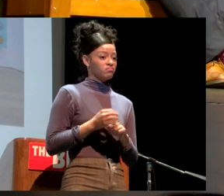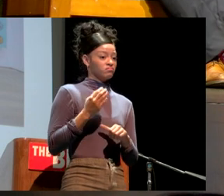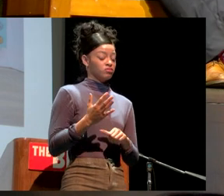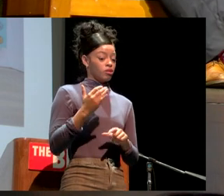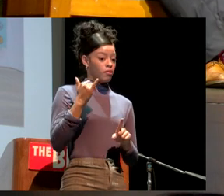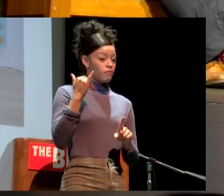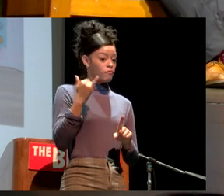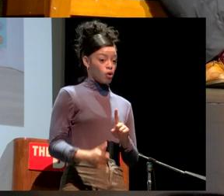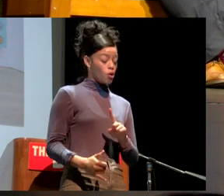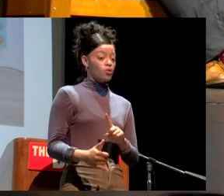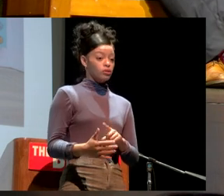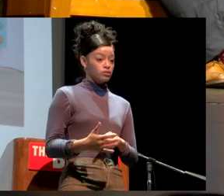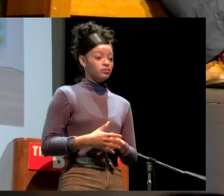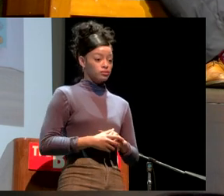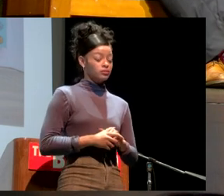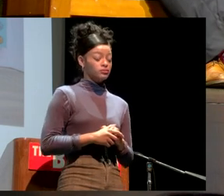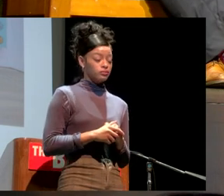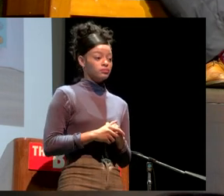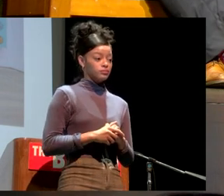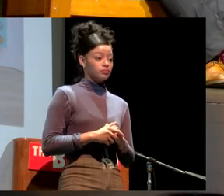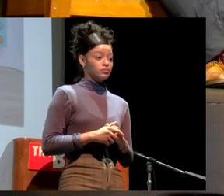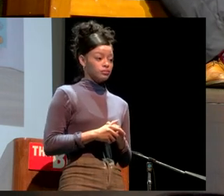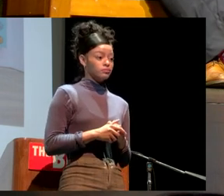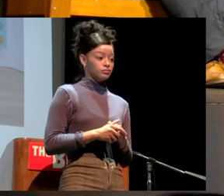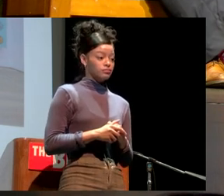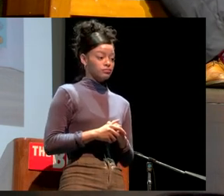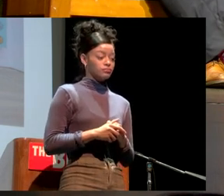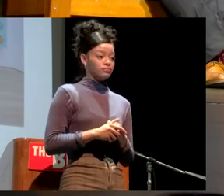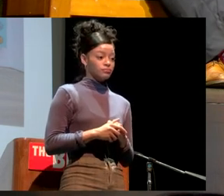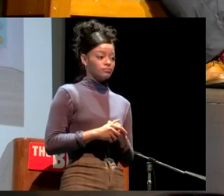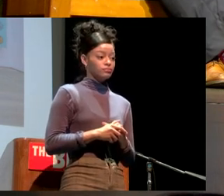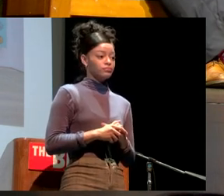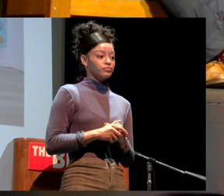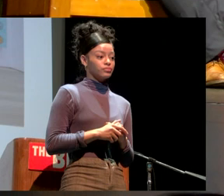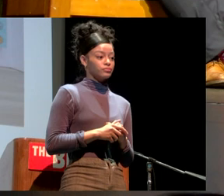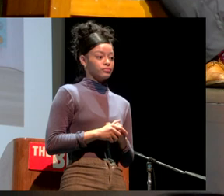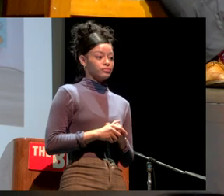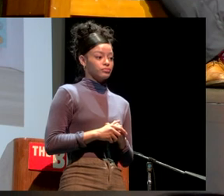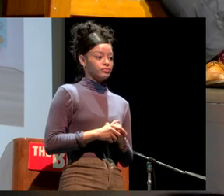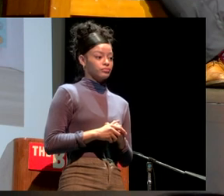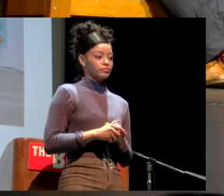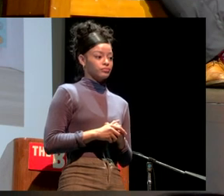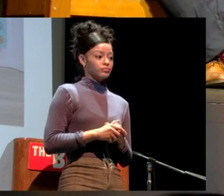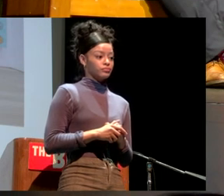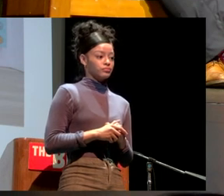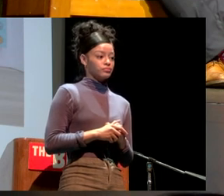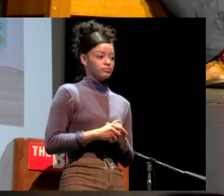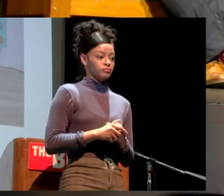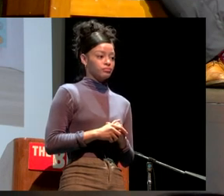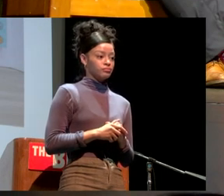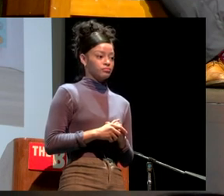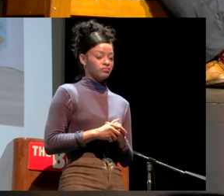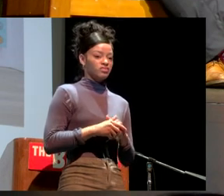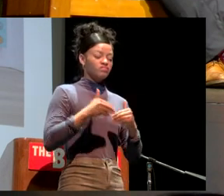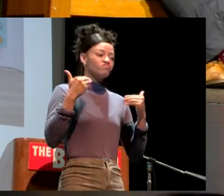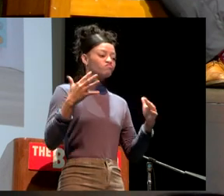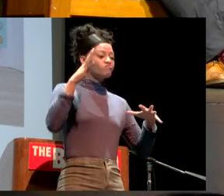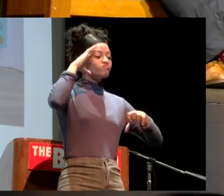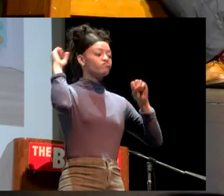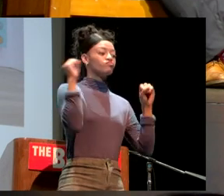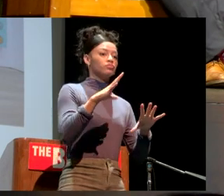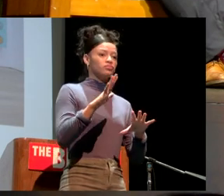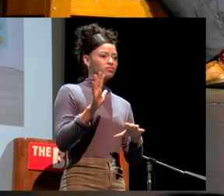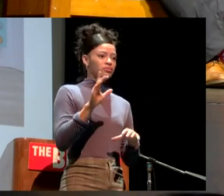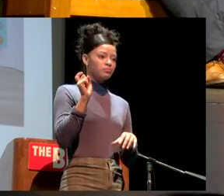apes, kangaroos, whatever you want. Like, kangaroos are cool. I've got nothing against them, and the apes as well. But they did, which I